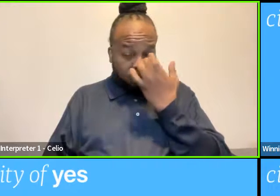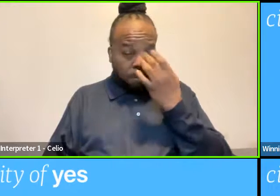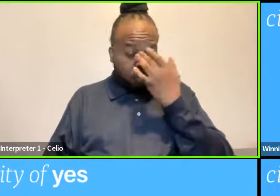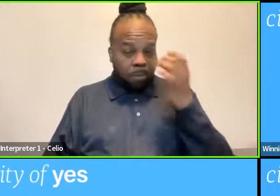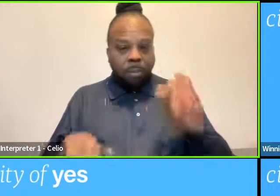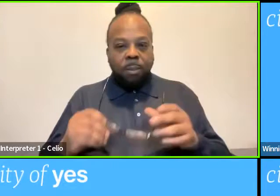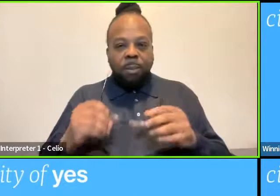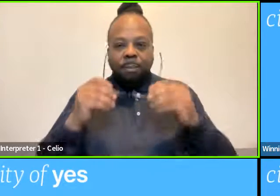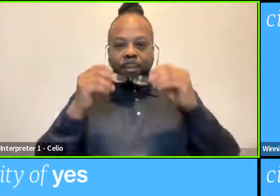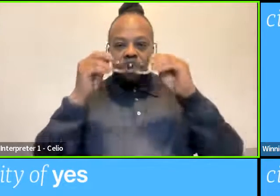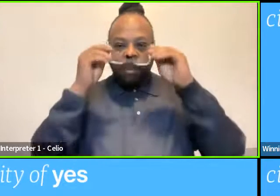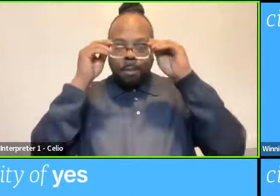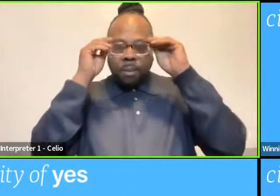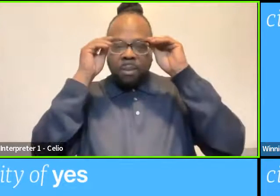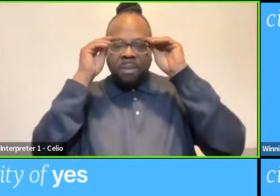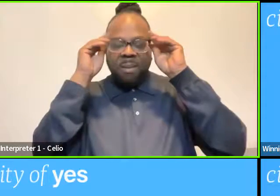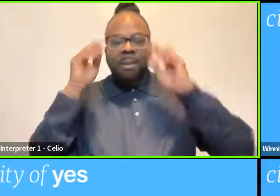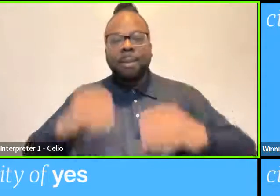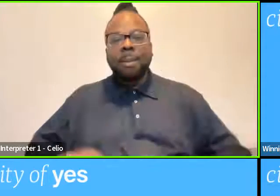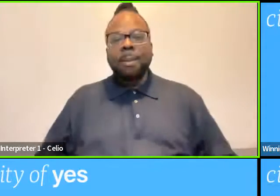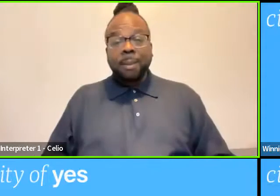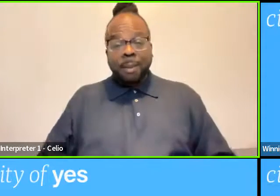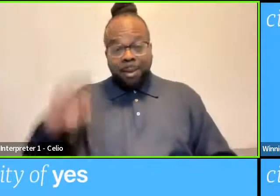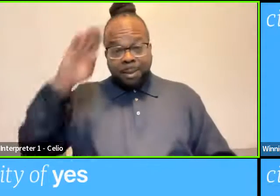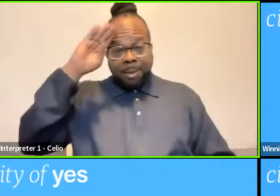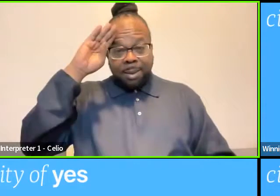Hi, Michael, can you hear us?